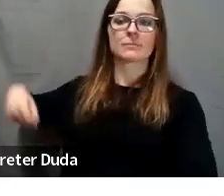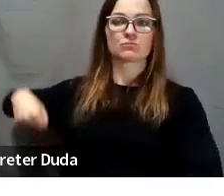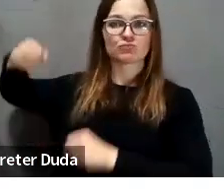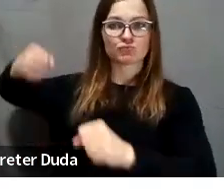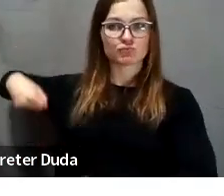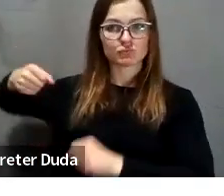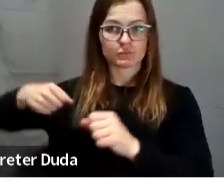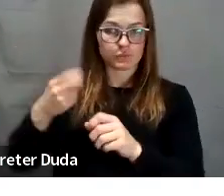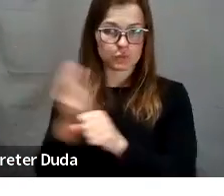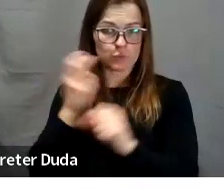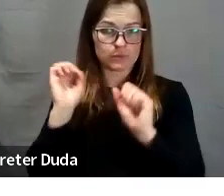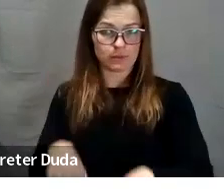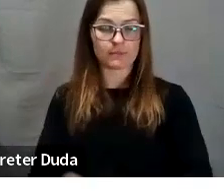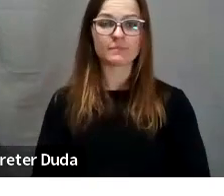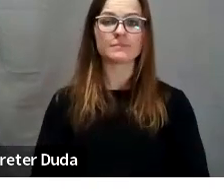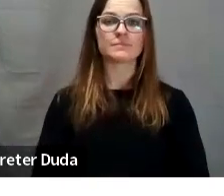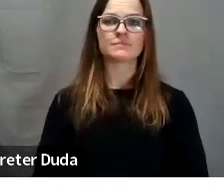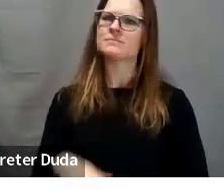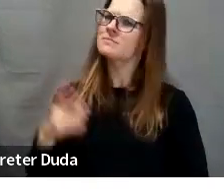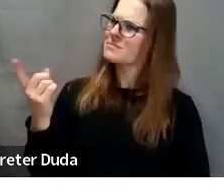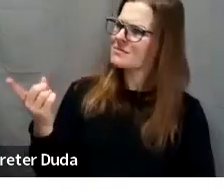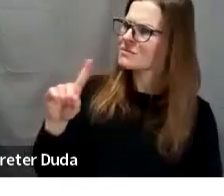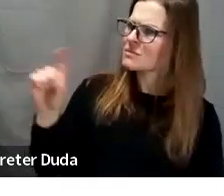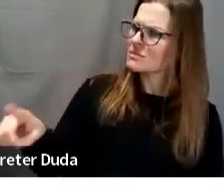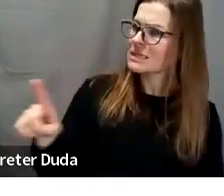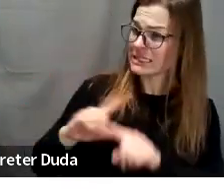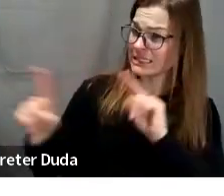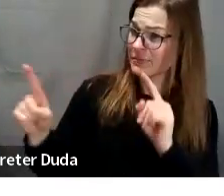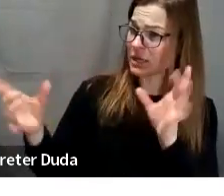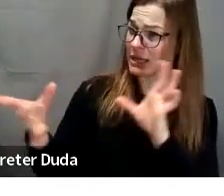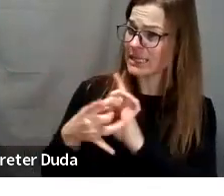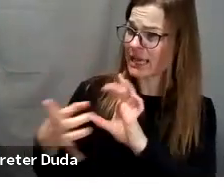Jaleesa, does this rake come with different attachments?